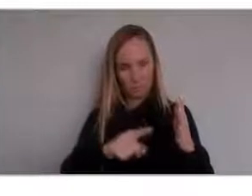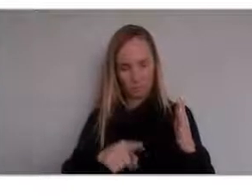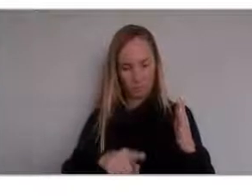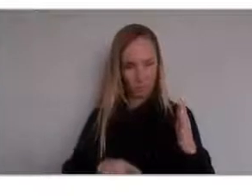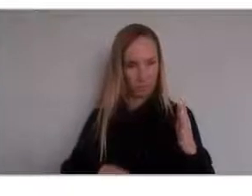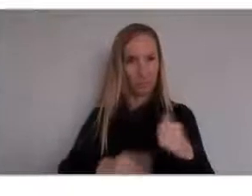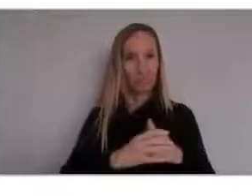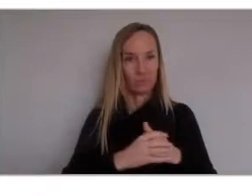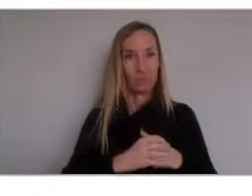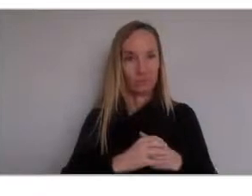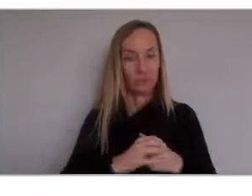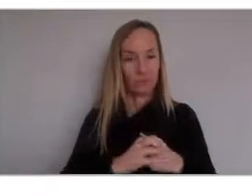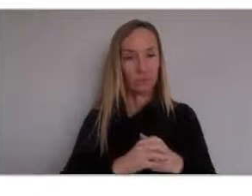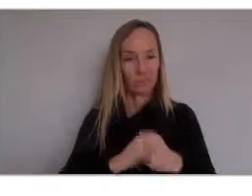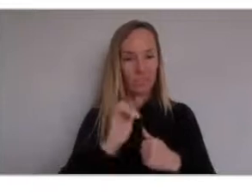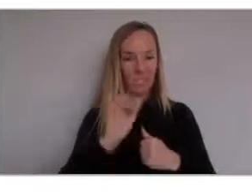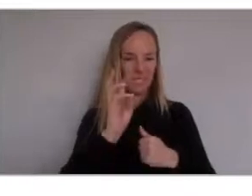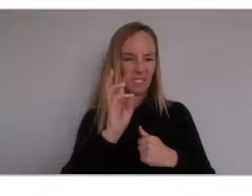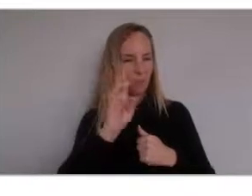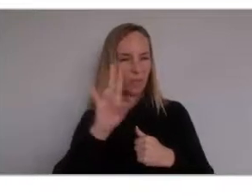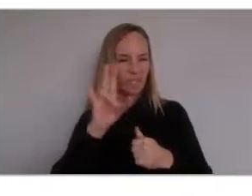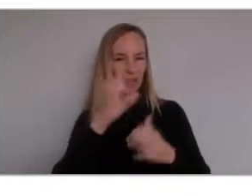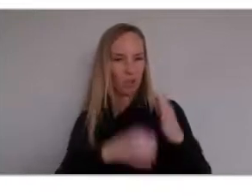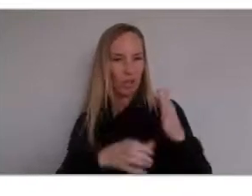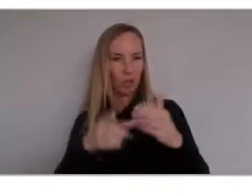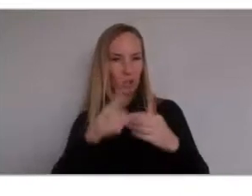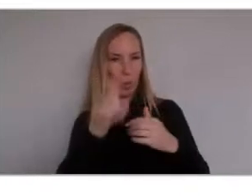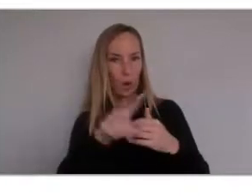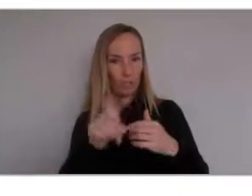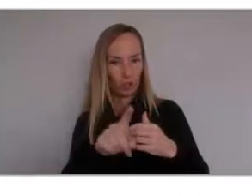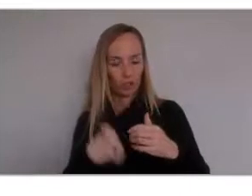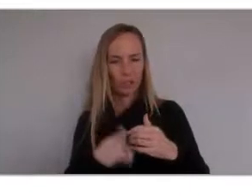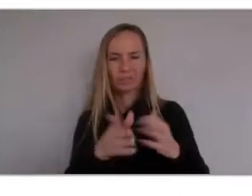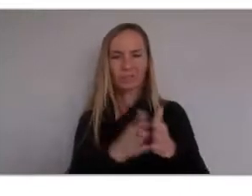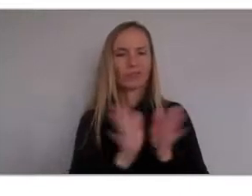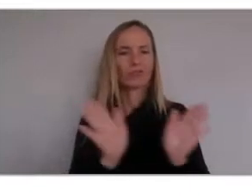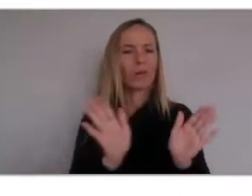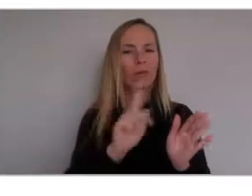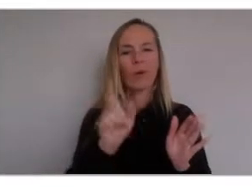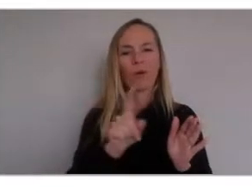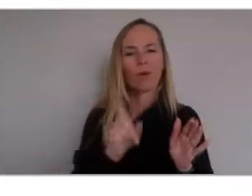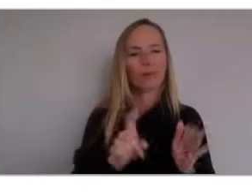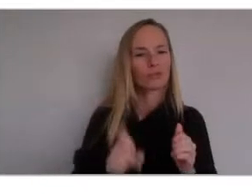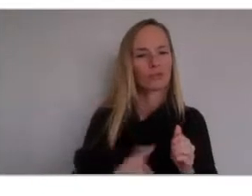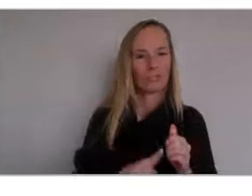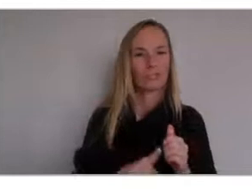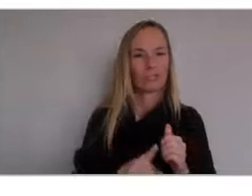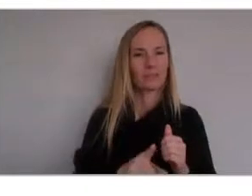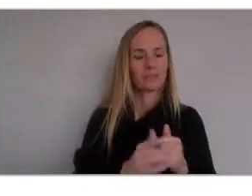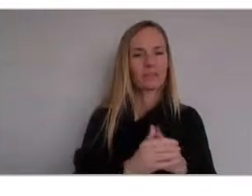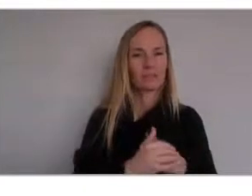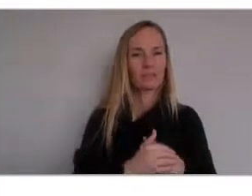it covers 6 or 7 chapters actually. And these are some of these are really general